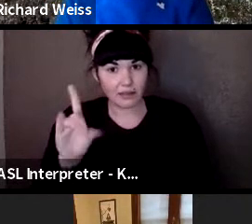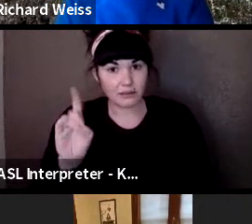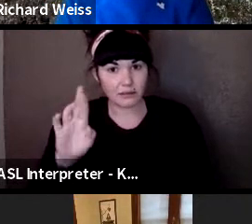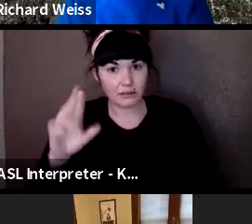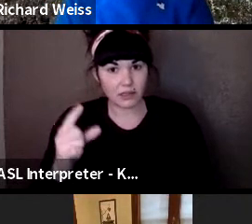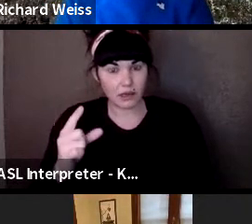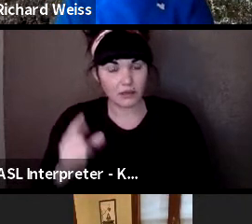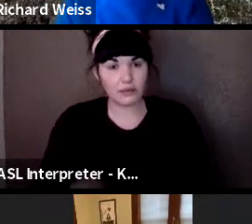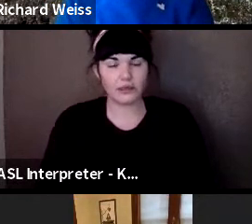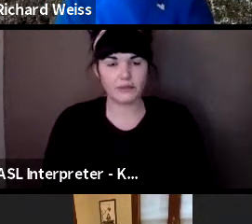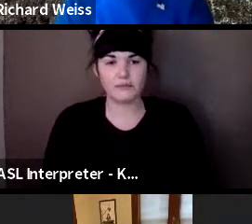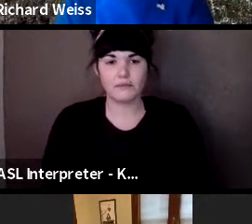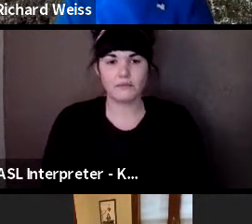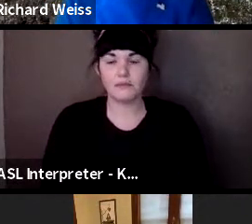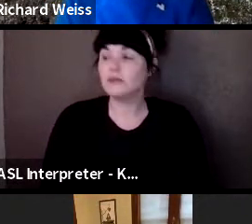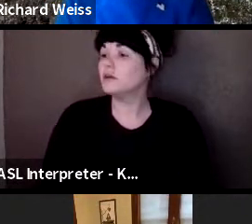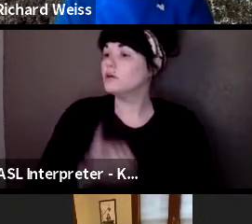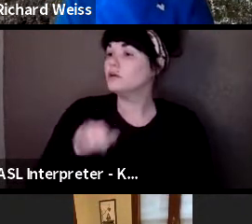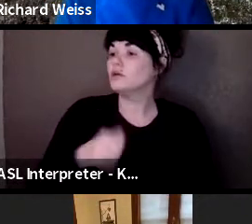Yeah, Julianne, is this